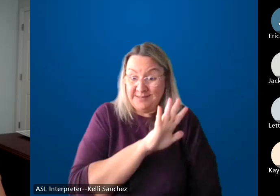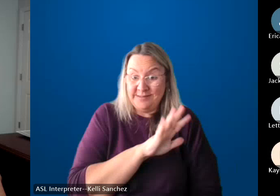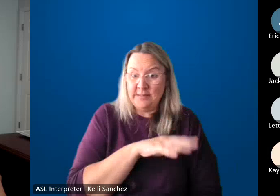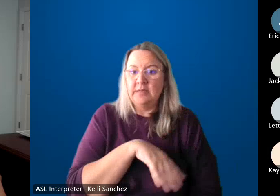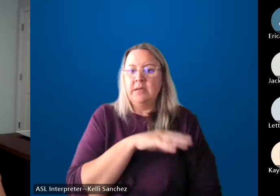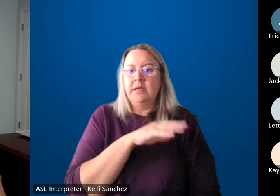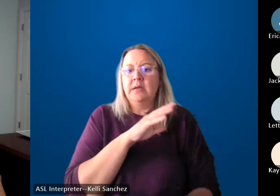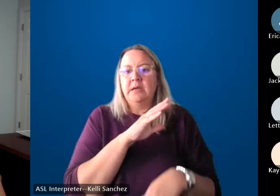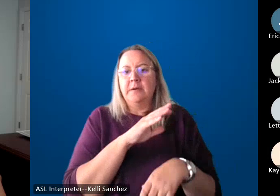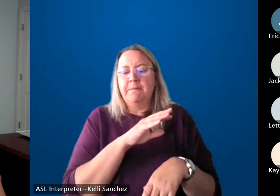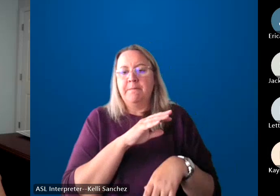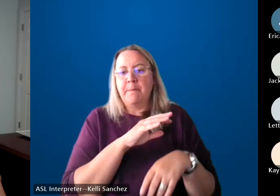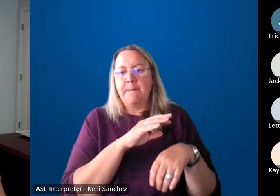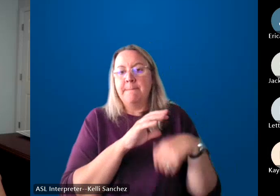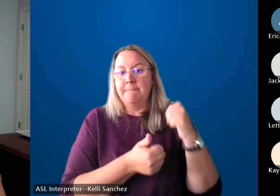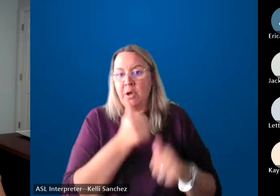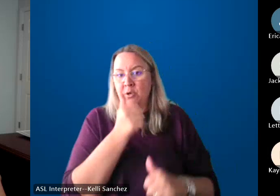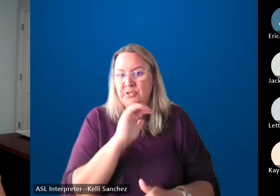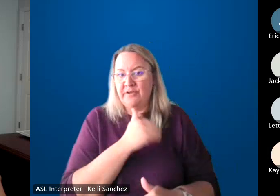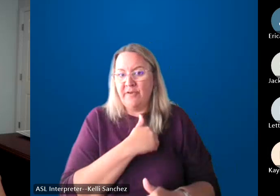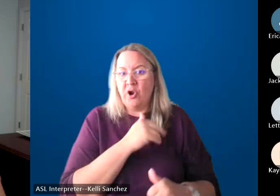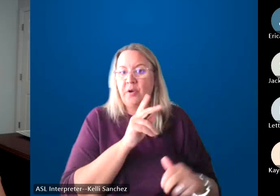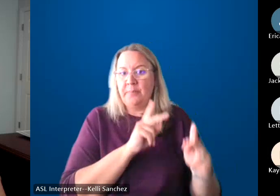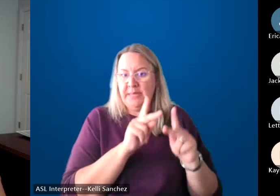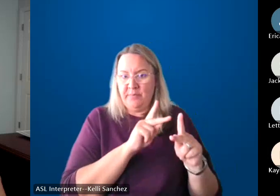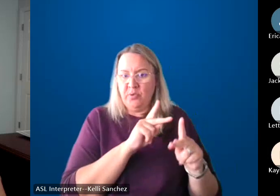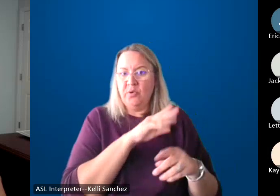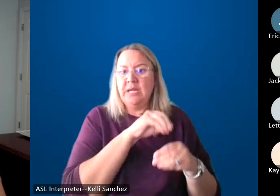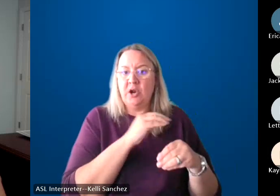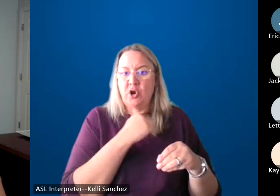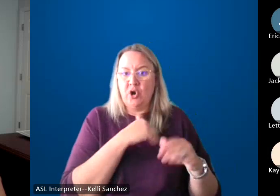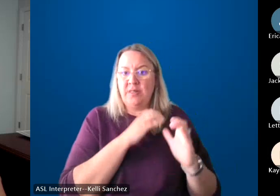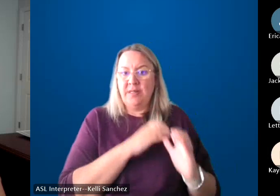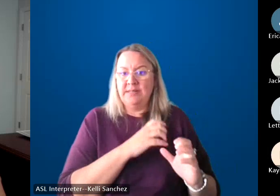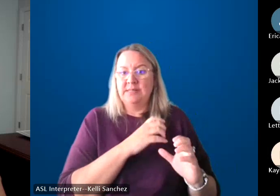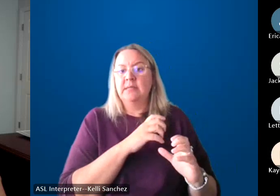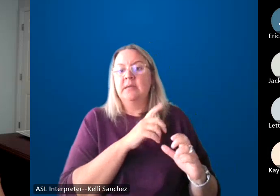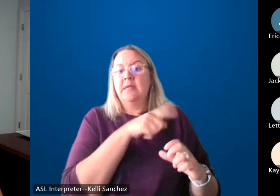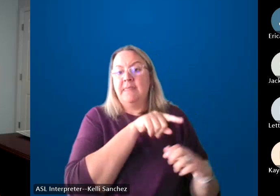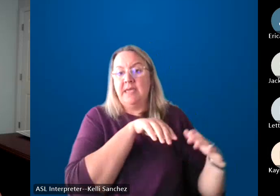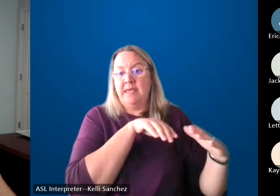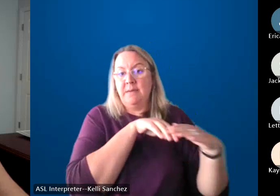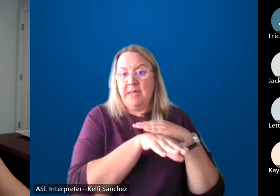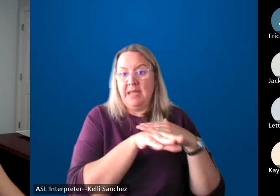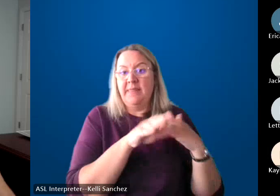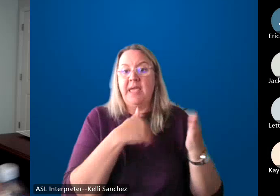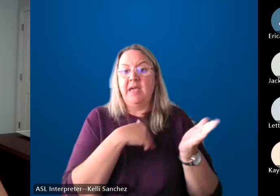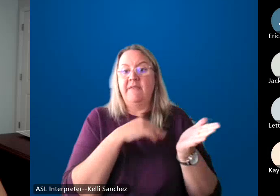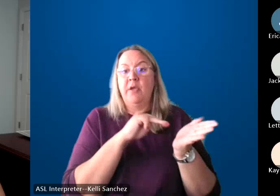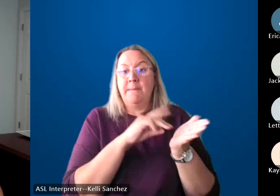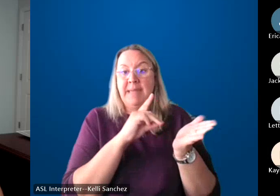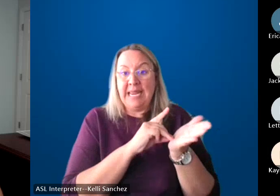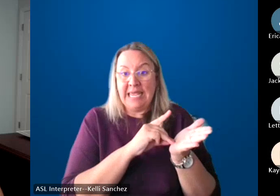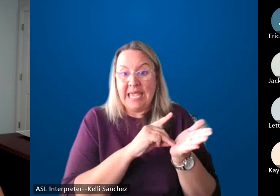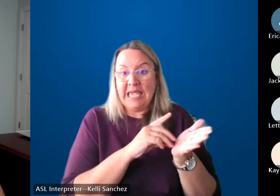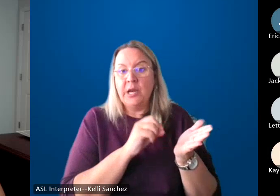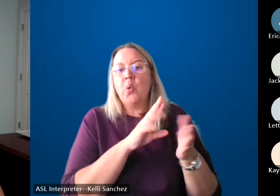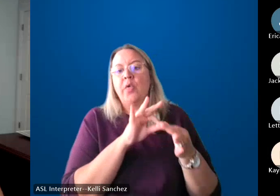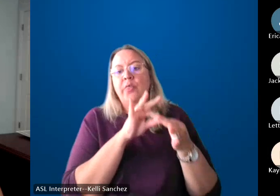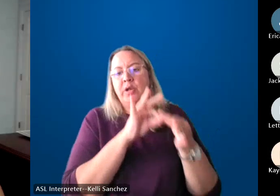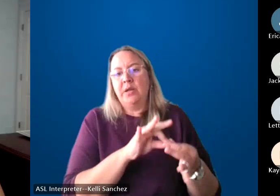ground Mhm. zero. Most of our candidates and our clients come in, they've got Medicaid, or we can get them connected